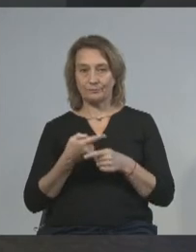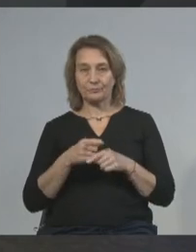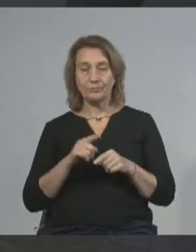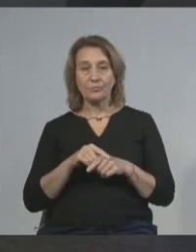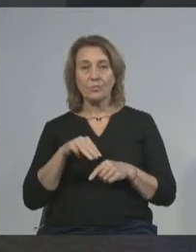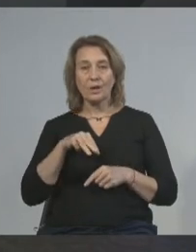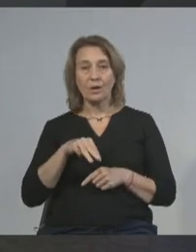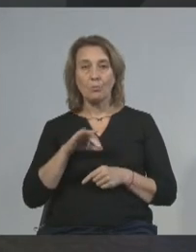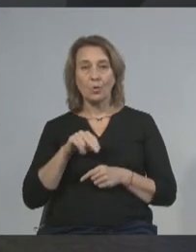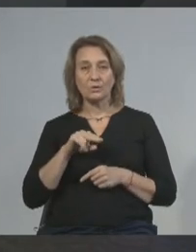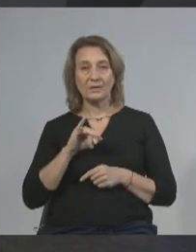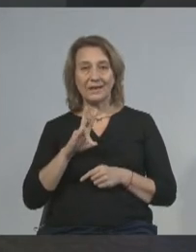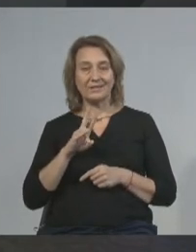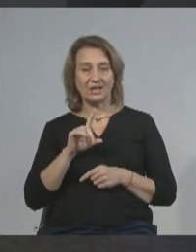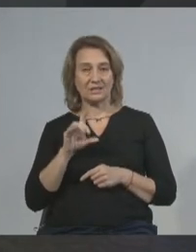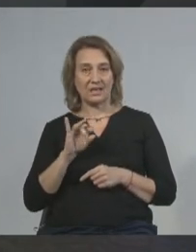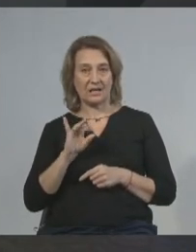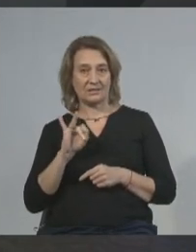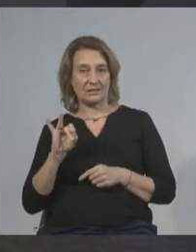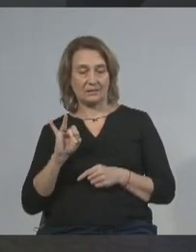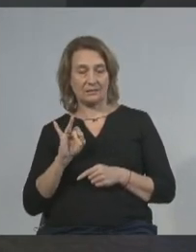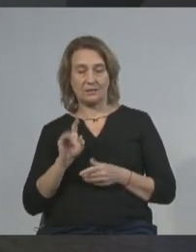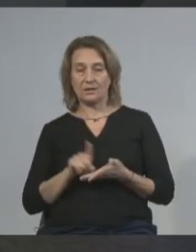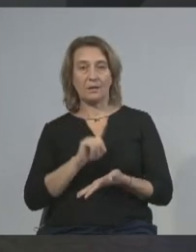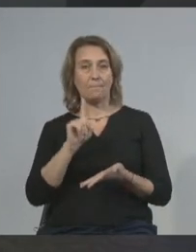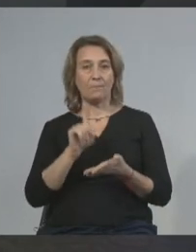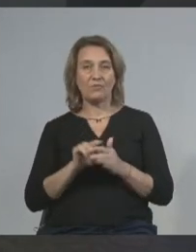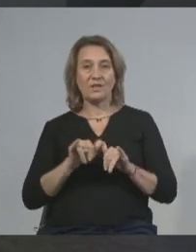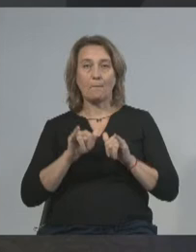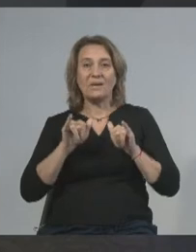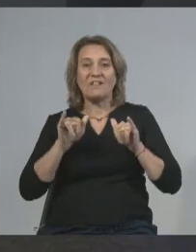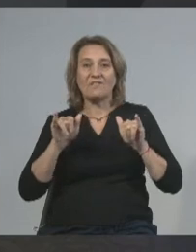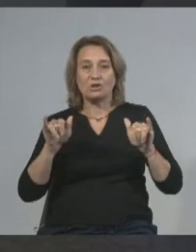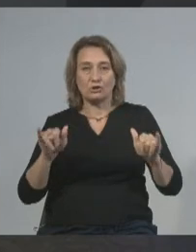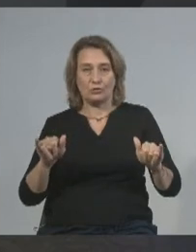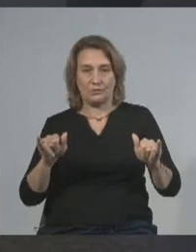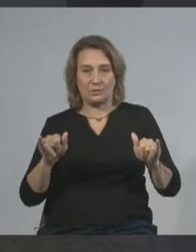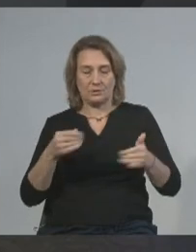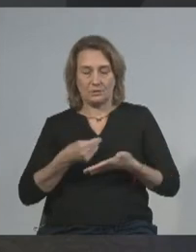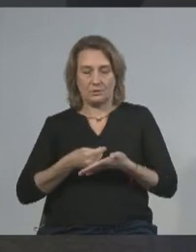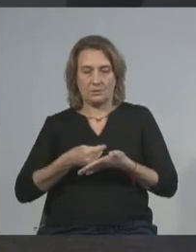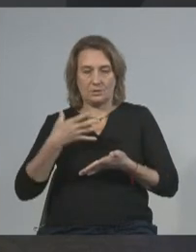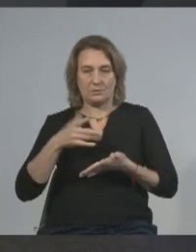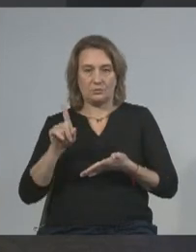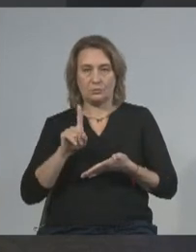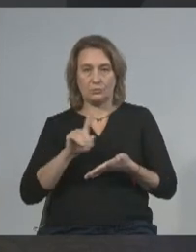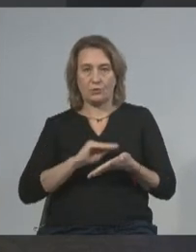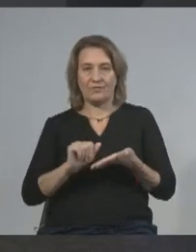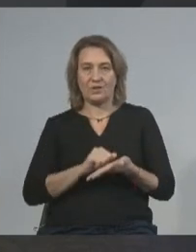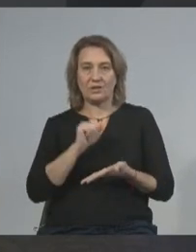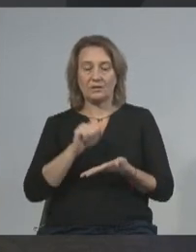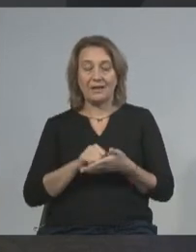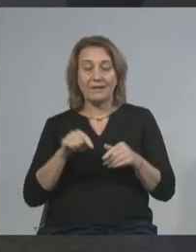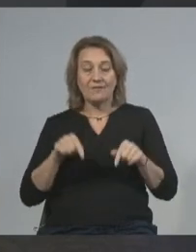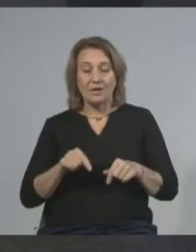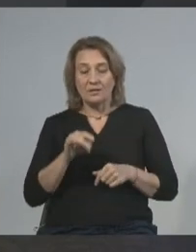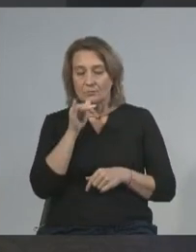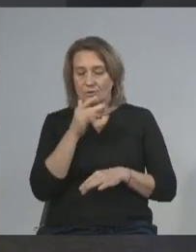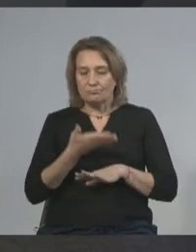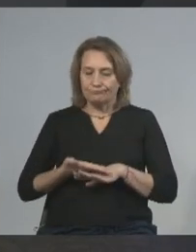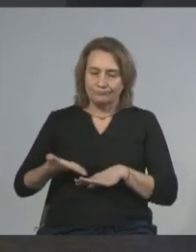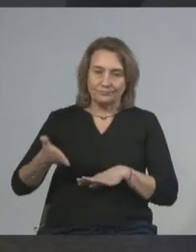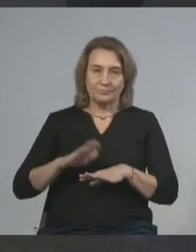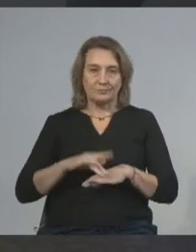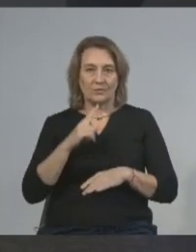that these monetization activities shall not overlap with the value of the core business but at the